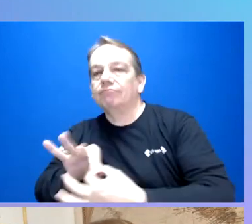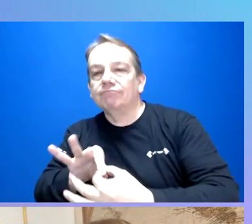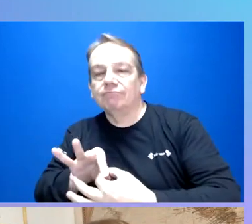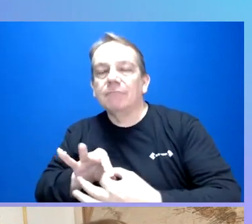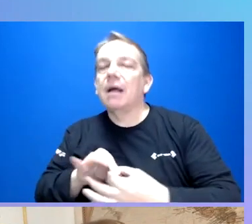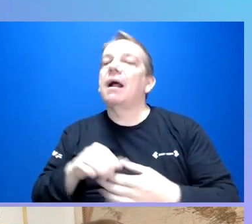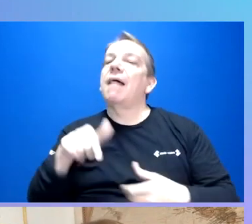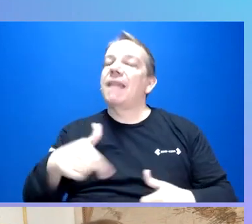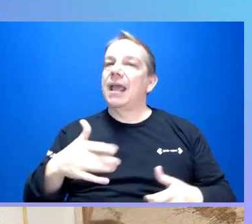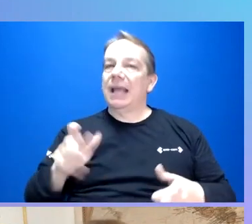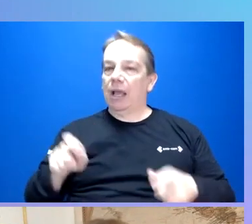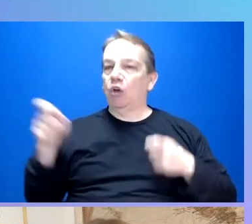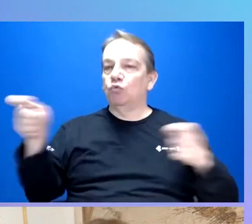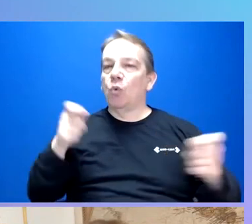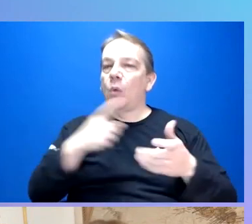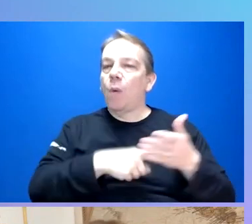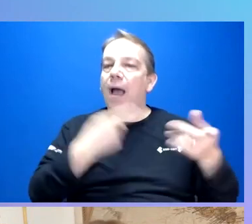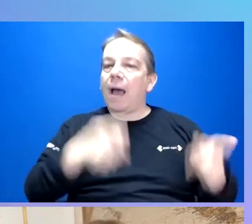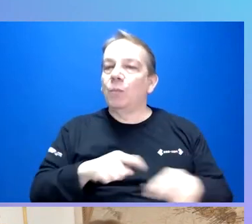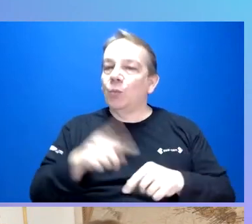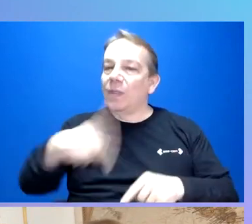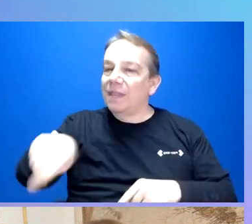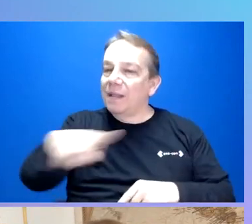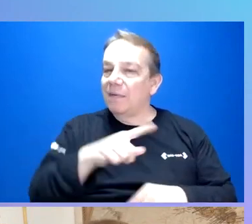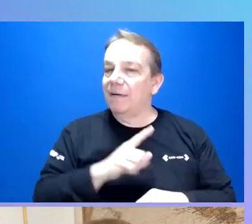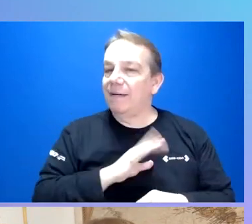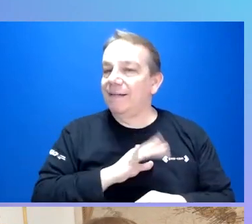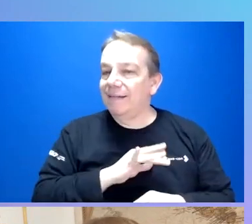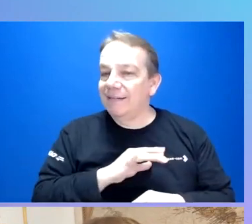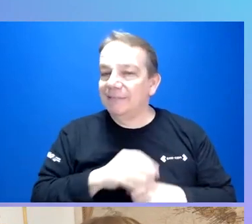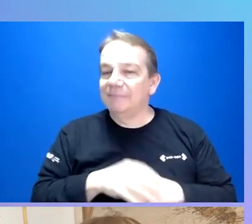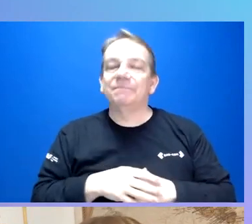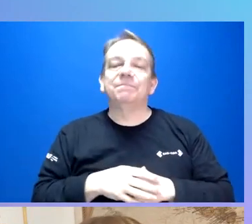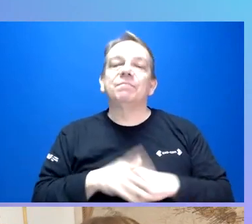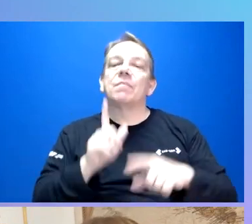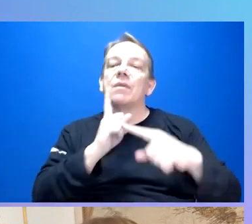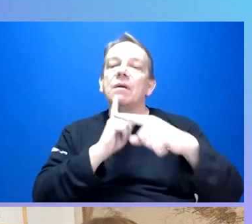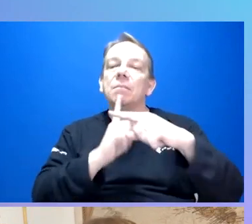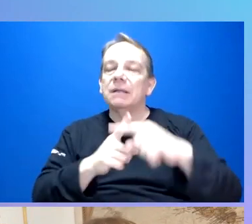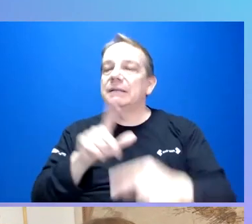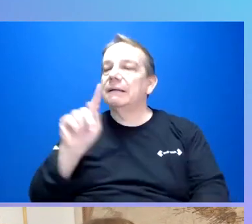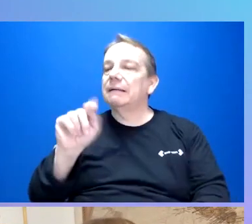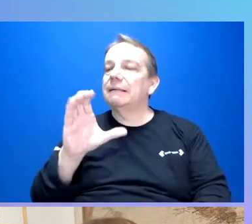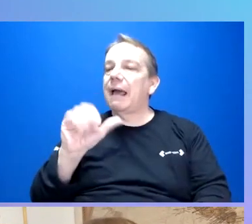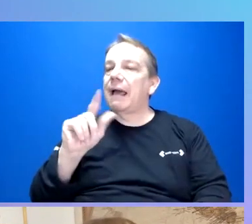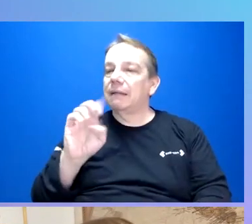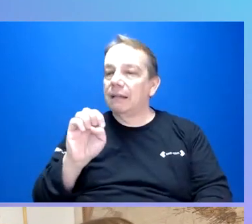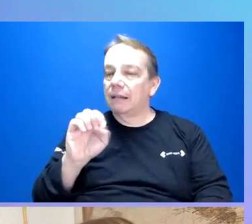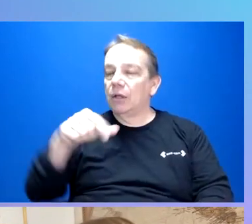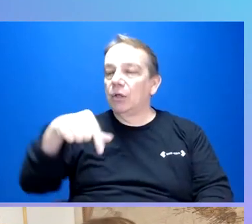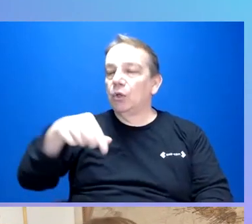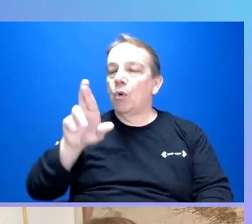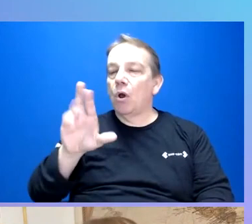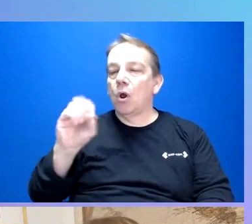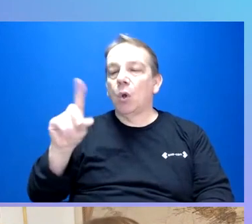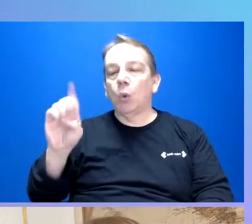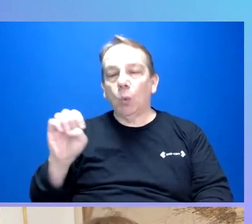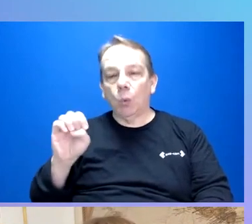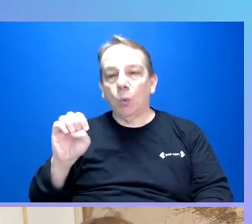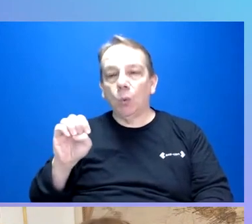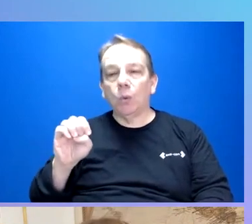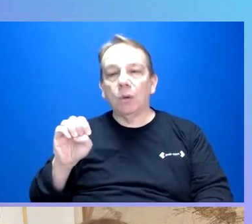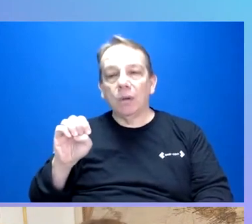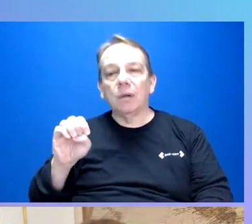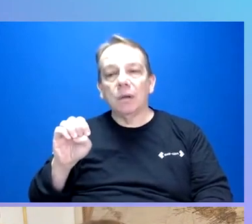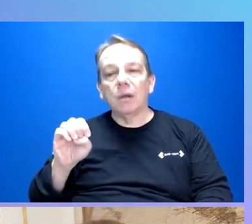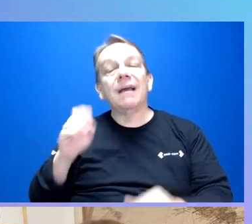the experience for themselves. We also included tactile QR codes with traceable text that was tactile.